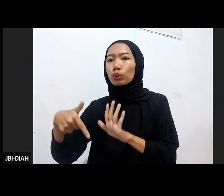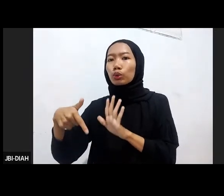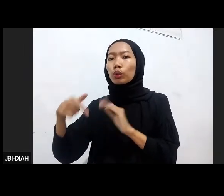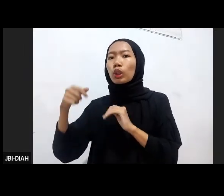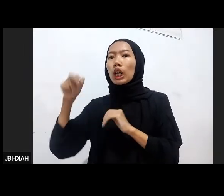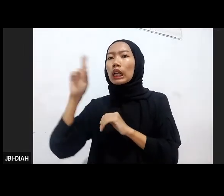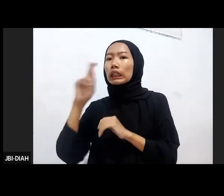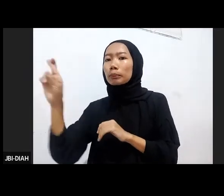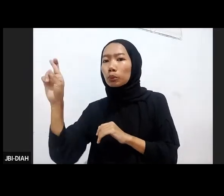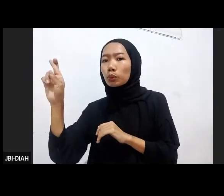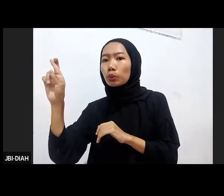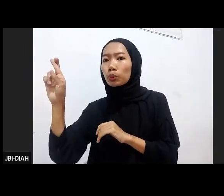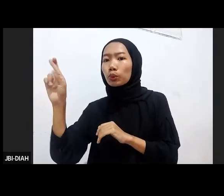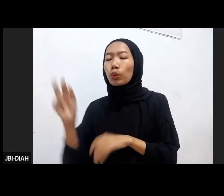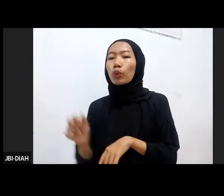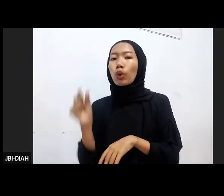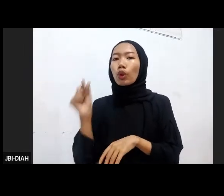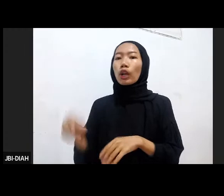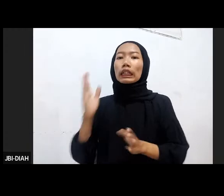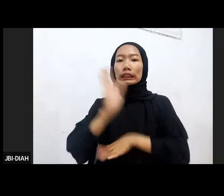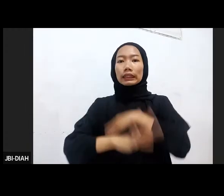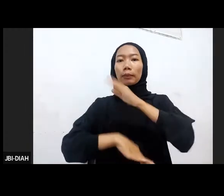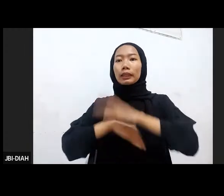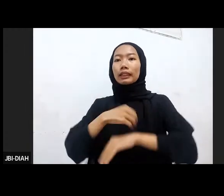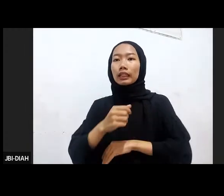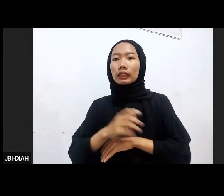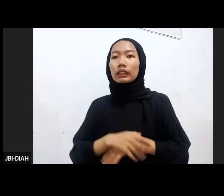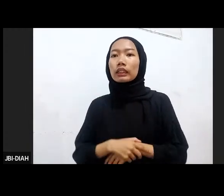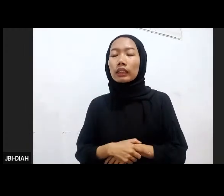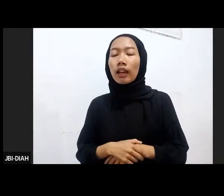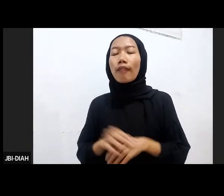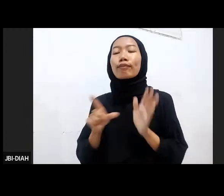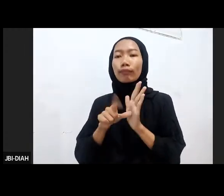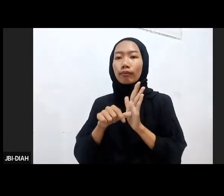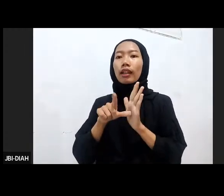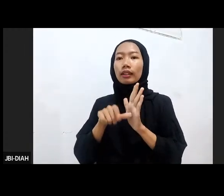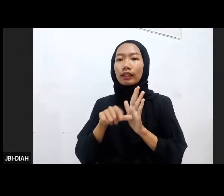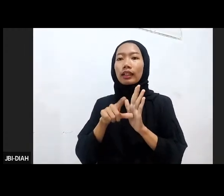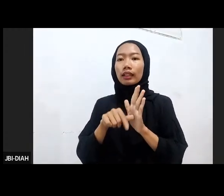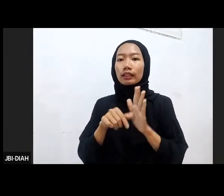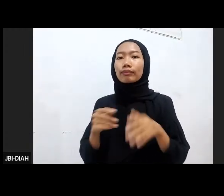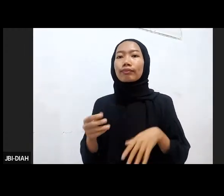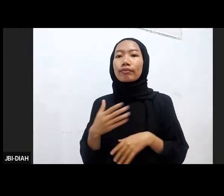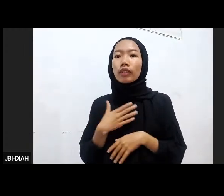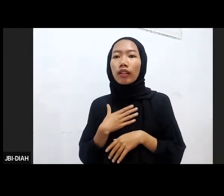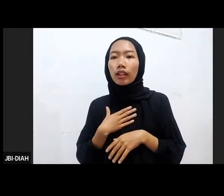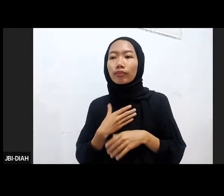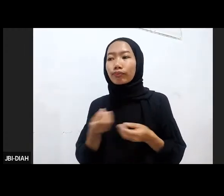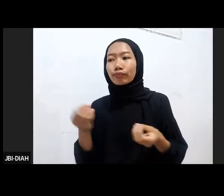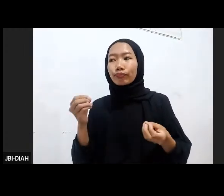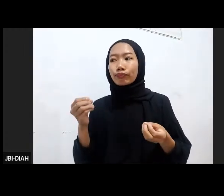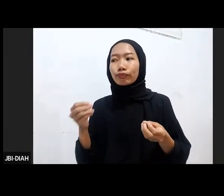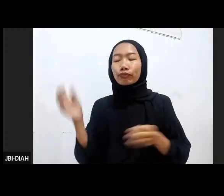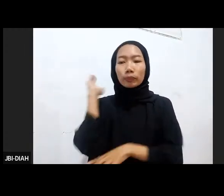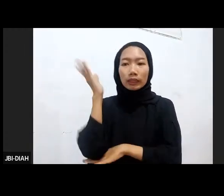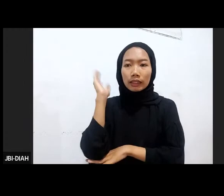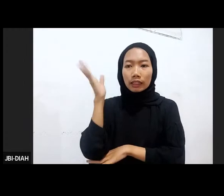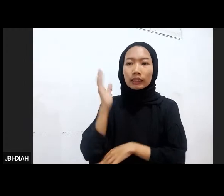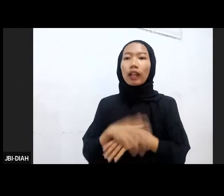interested. 21% of people with disability who see 3 or more health professionals